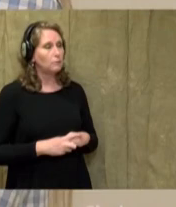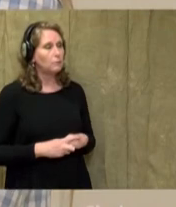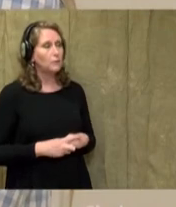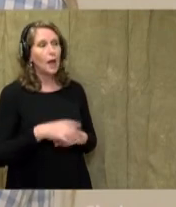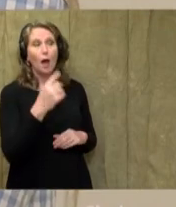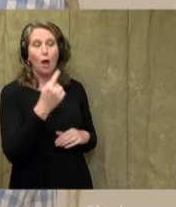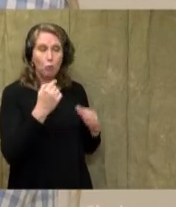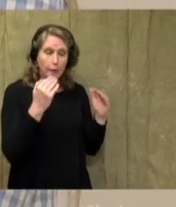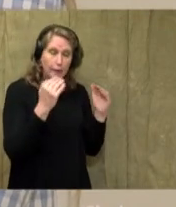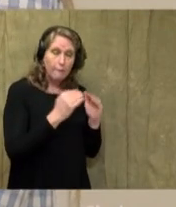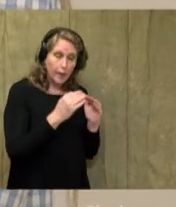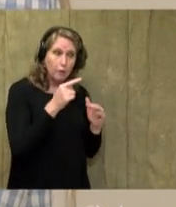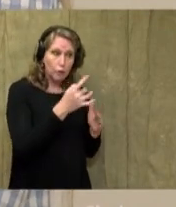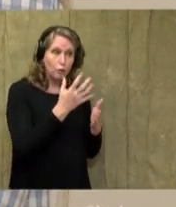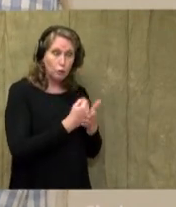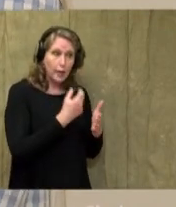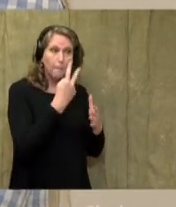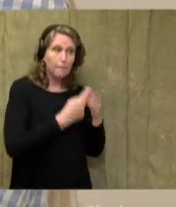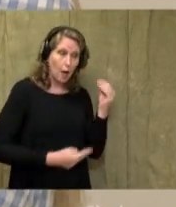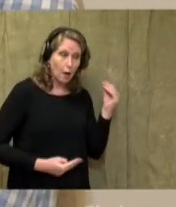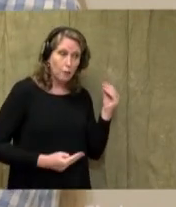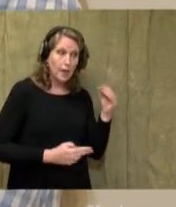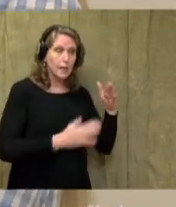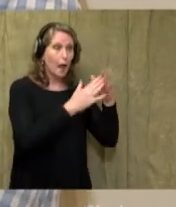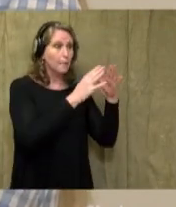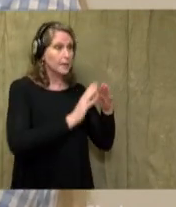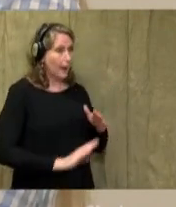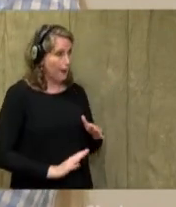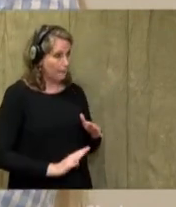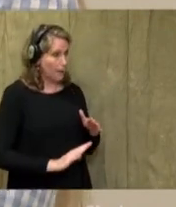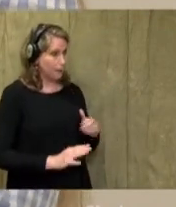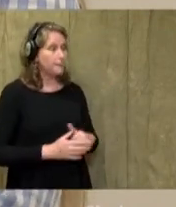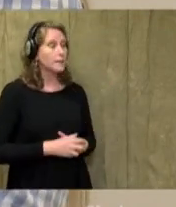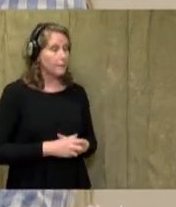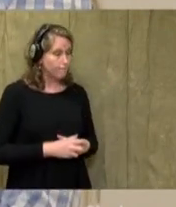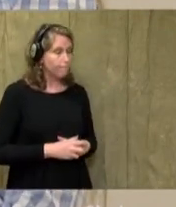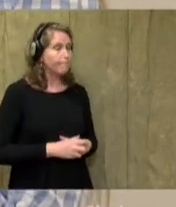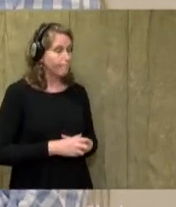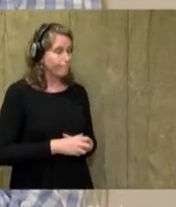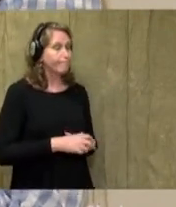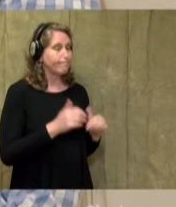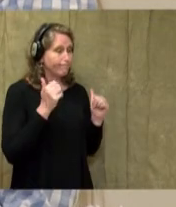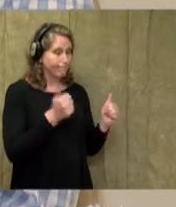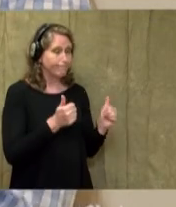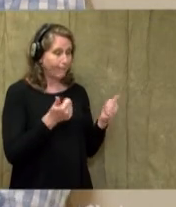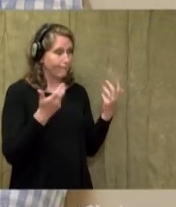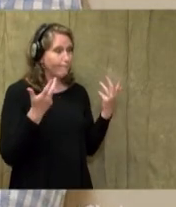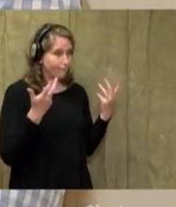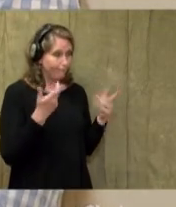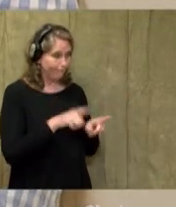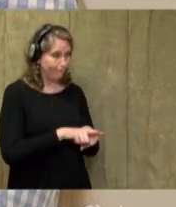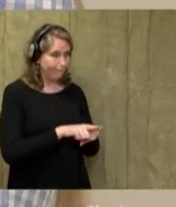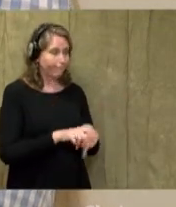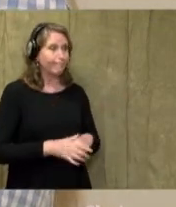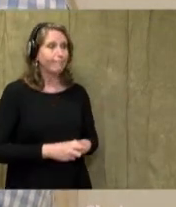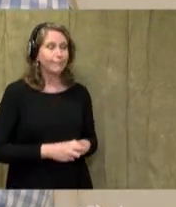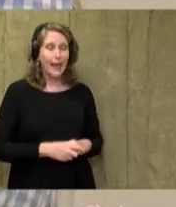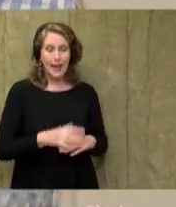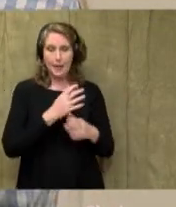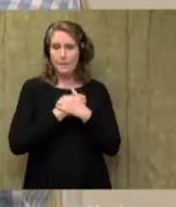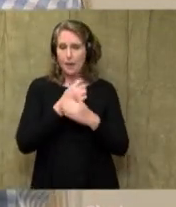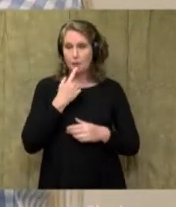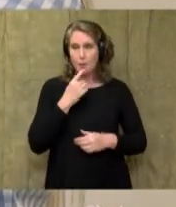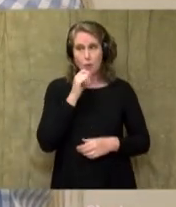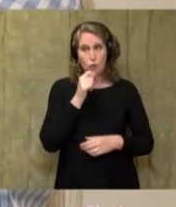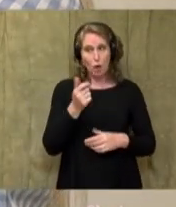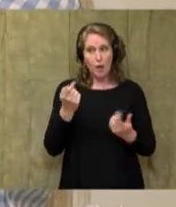It's only fair that you get both the tops and bottoms this time. It's a done deal, Bear. So Bear says,